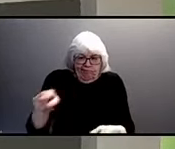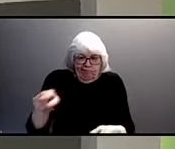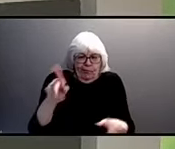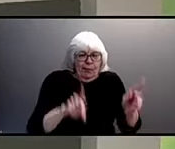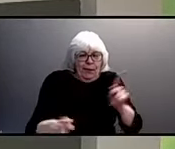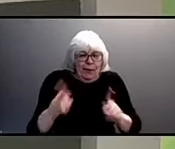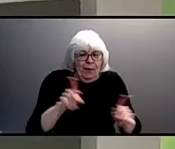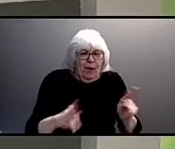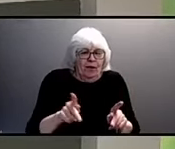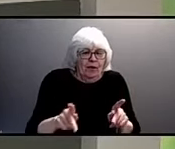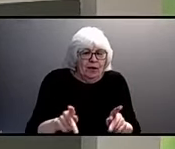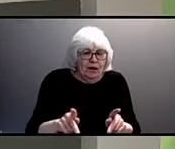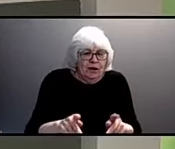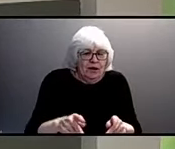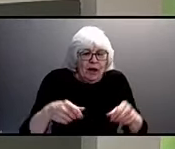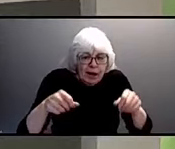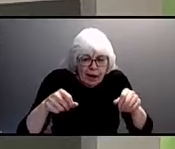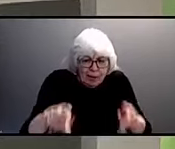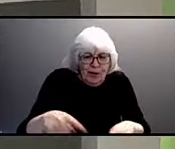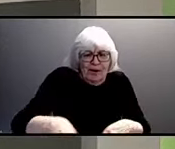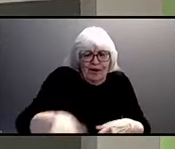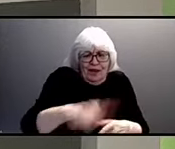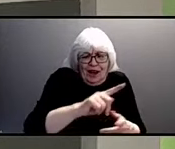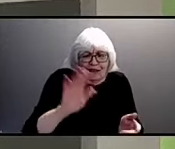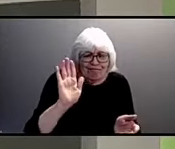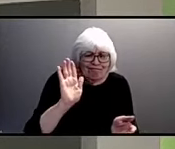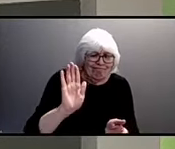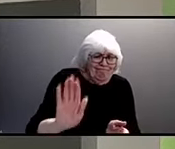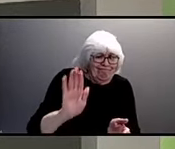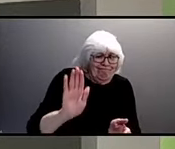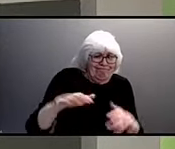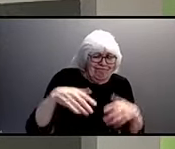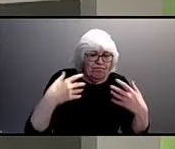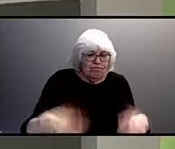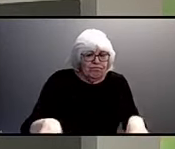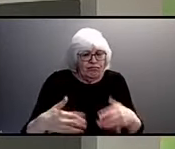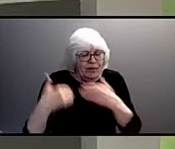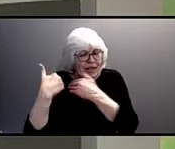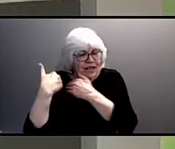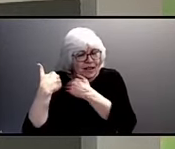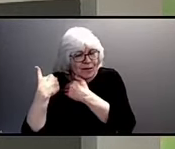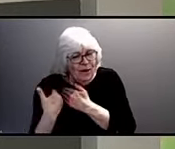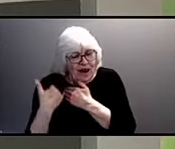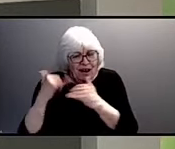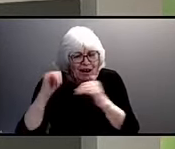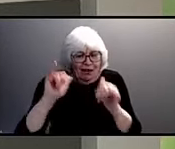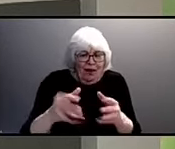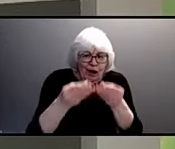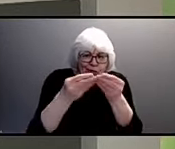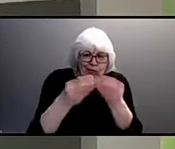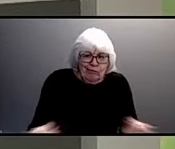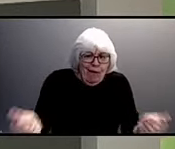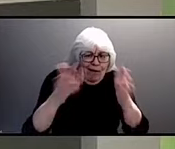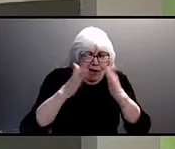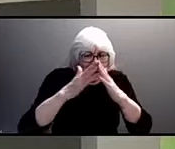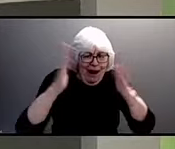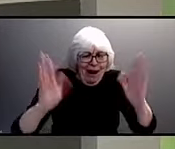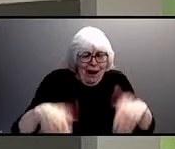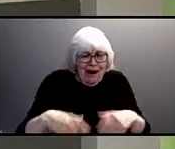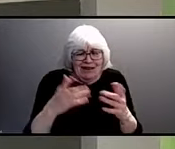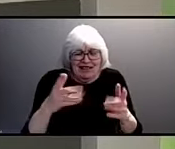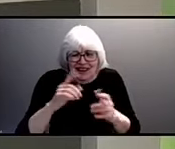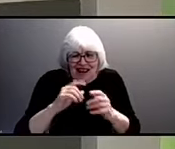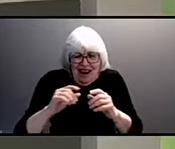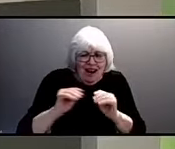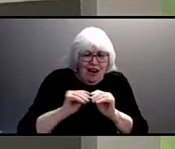they need. They are those who have paid the heaviest price in this fire, and they're the ones that we want to make sure that we're understanding what we can do